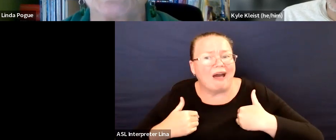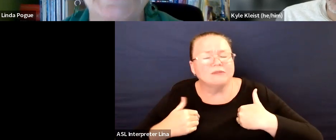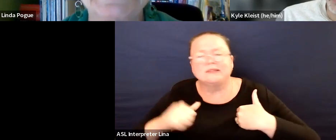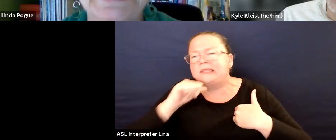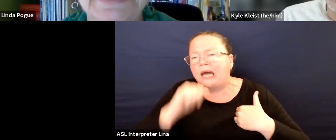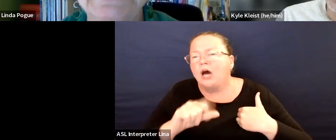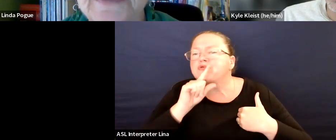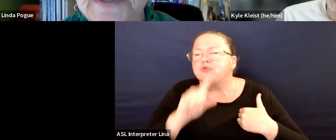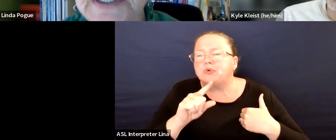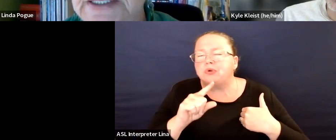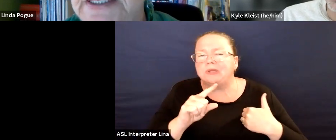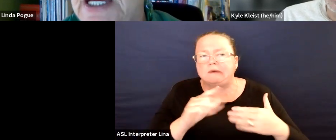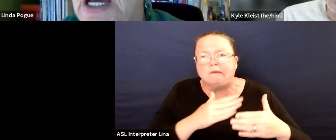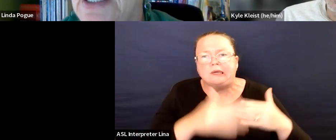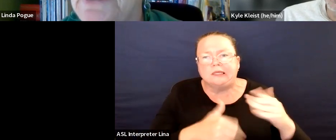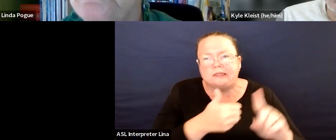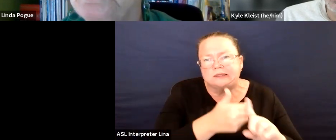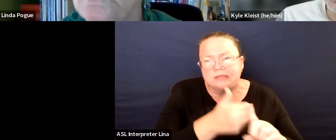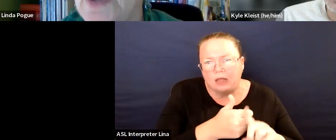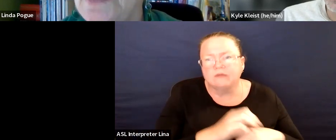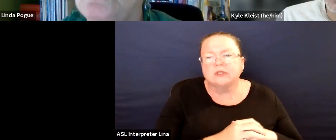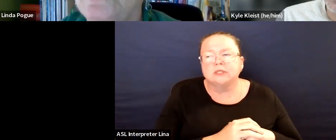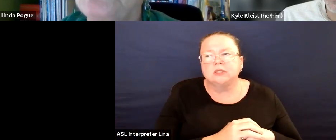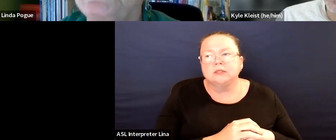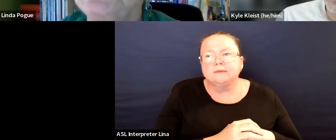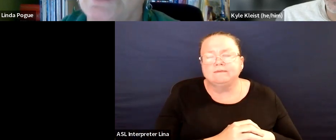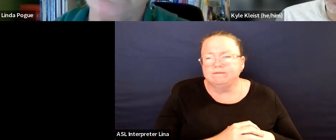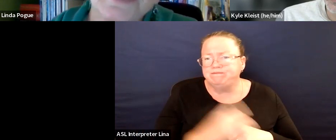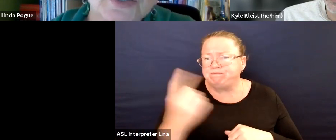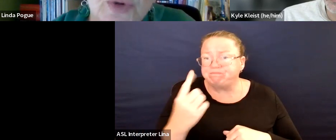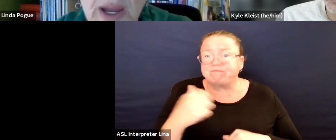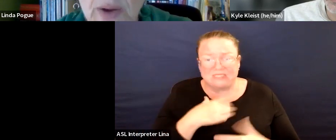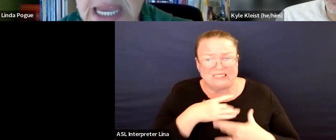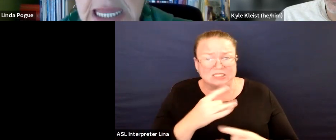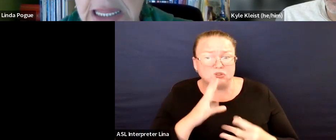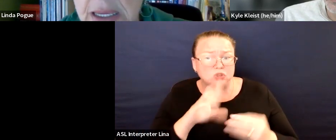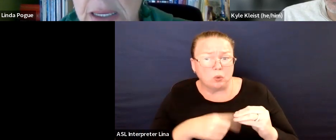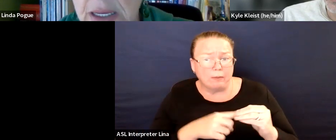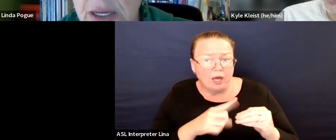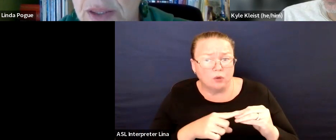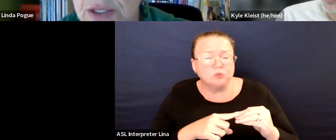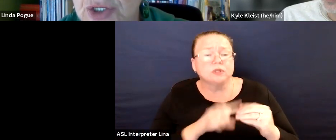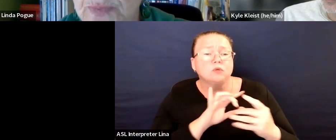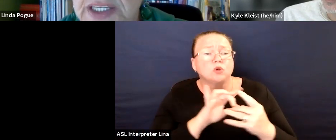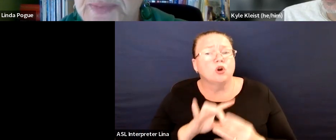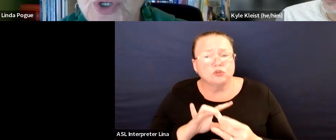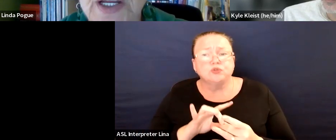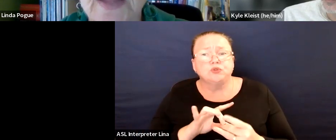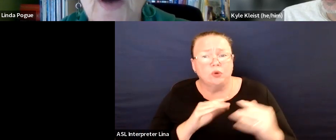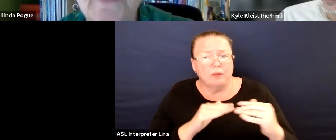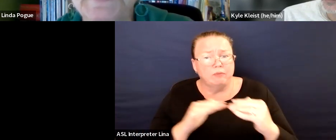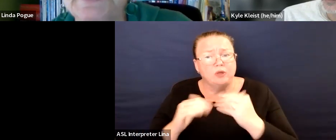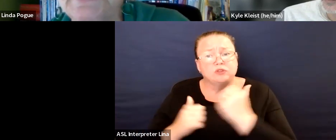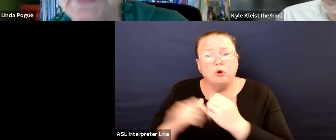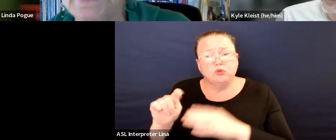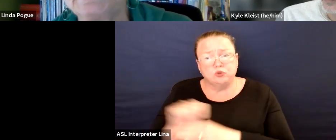so much an end in itself. Yeah. And one of the things that I like to talk about in the peer support training